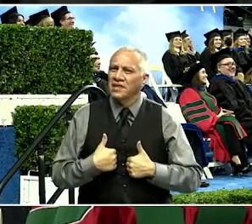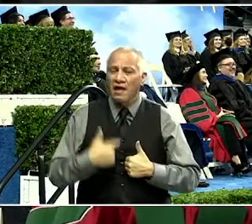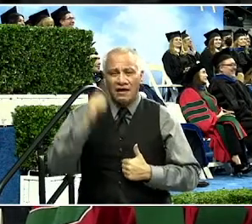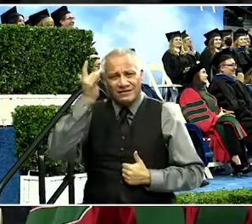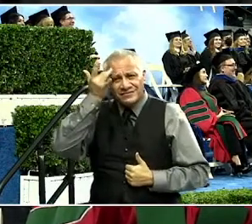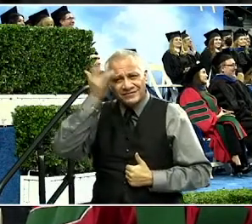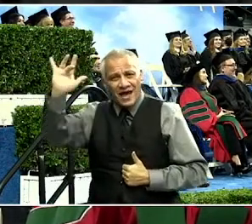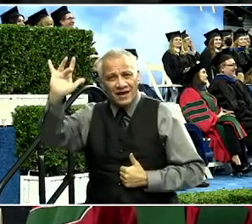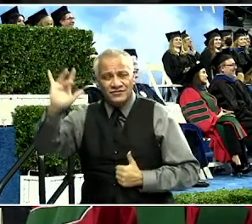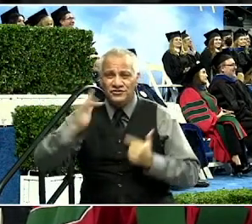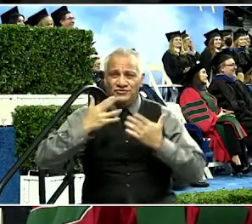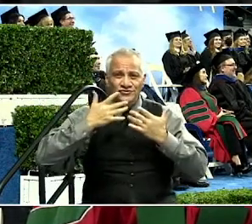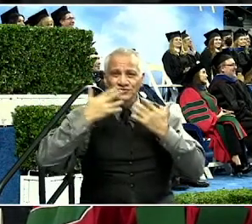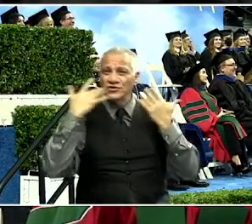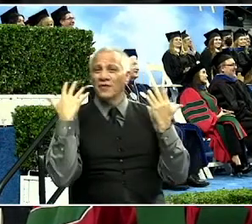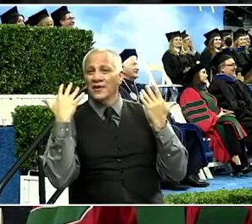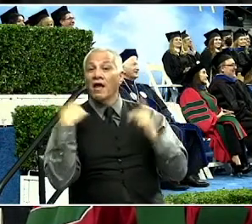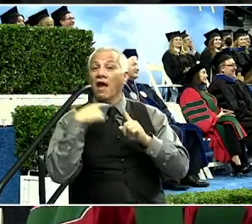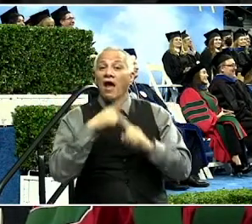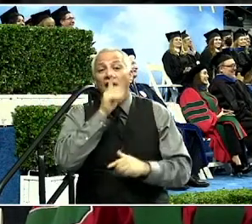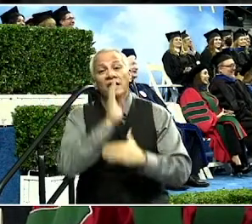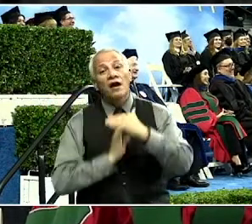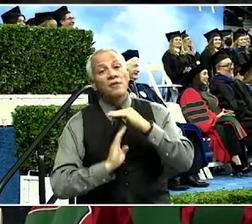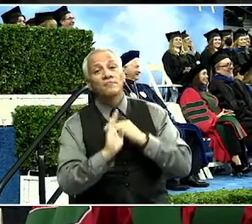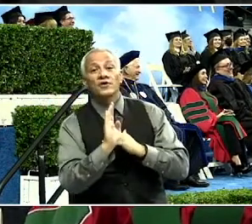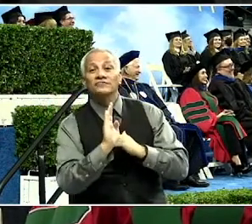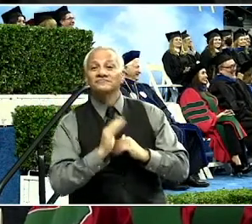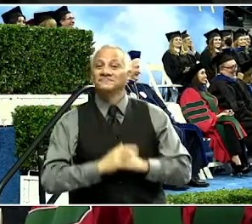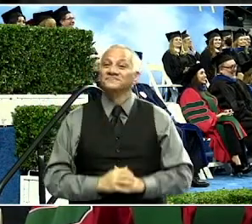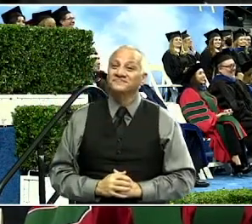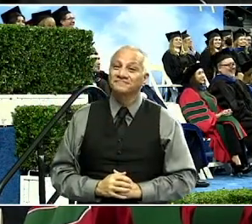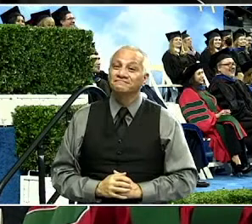intelligent, charming, and humble.